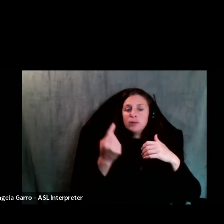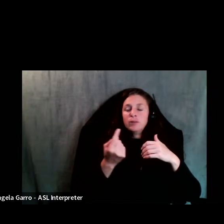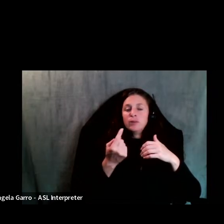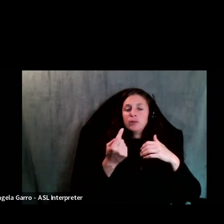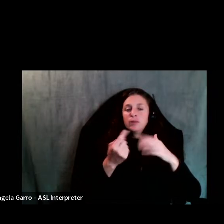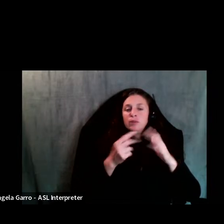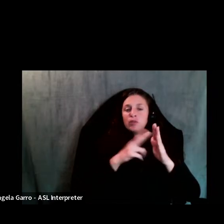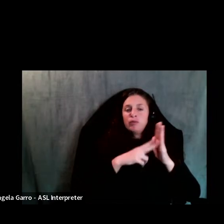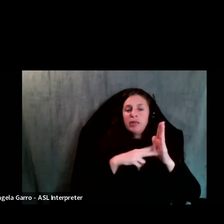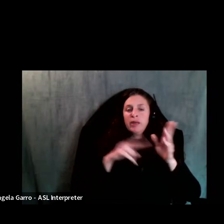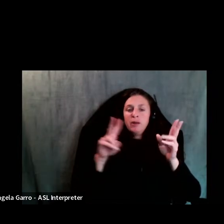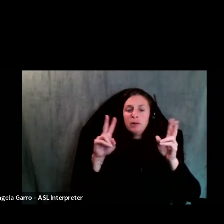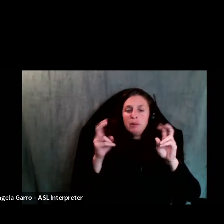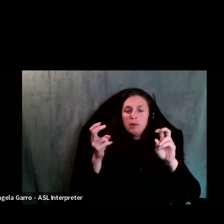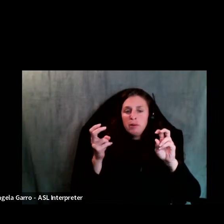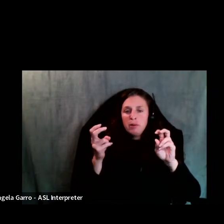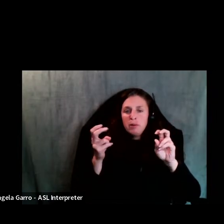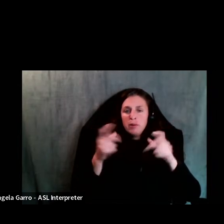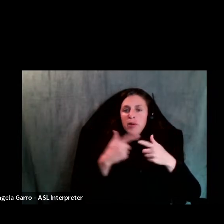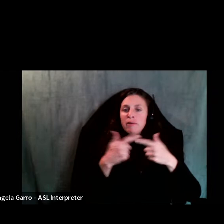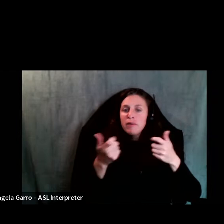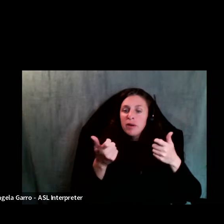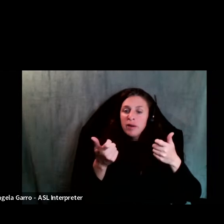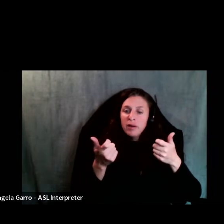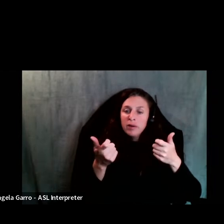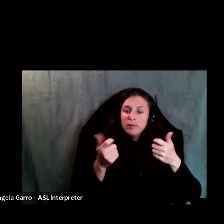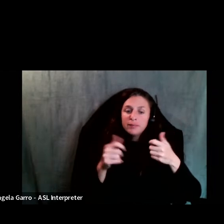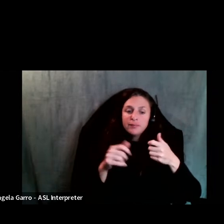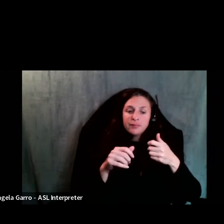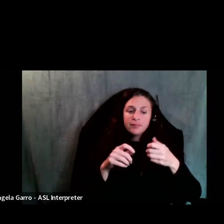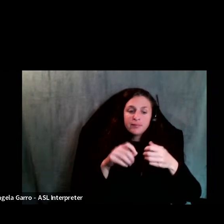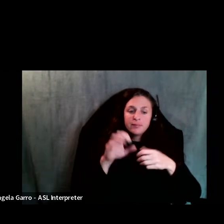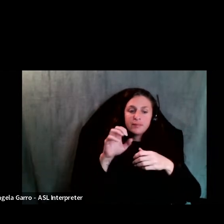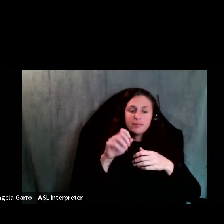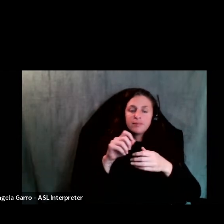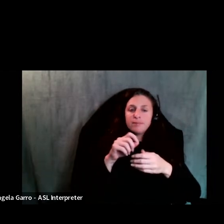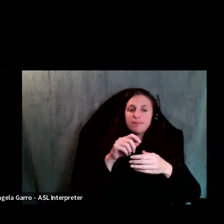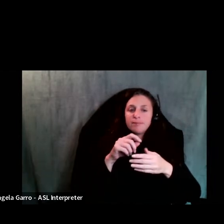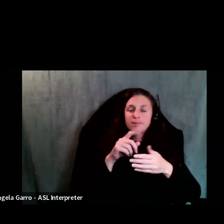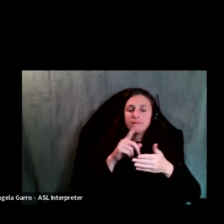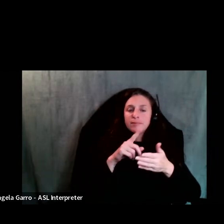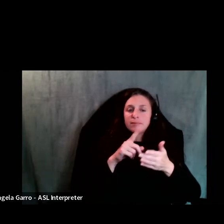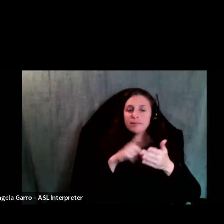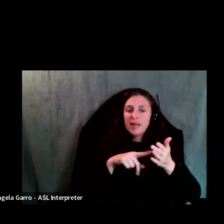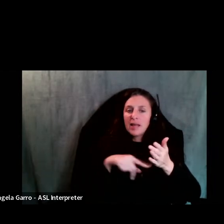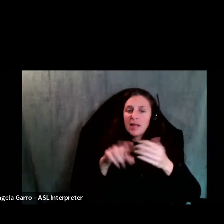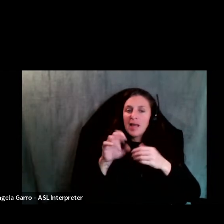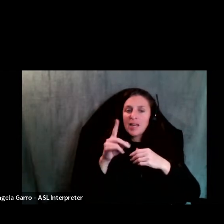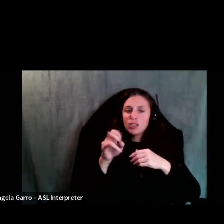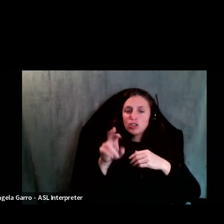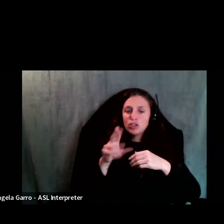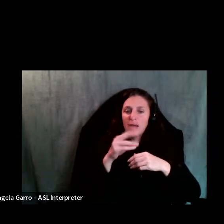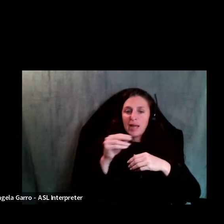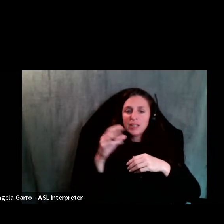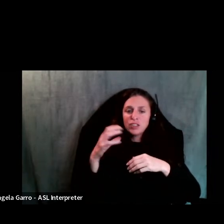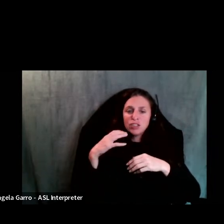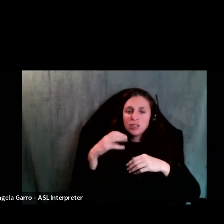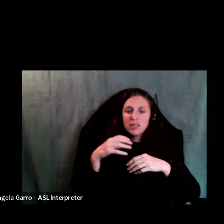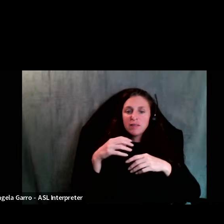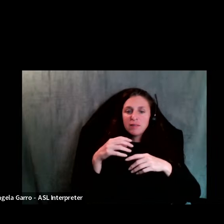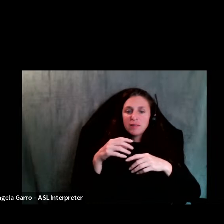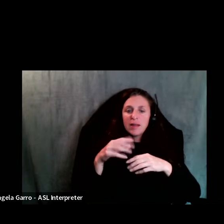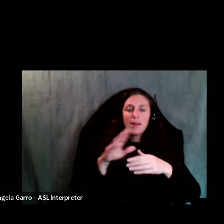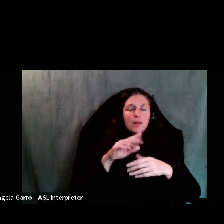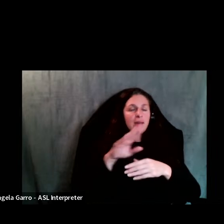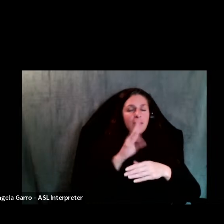read a quote from the editor-in-chief for El Tecolote newspaper. He says, "May we never stay